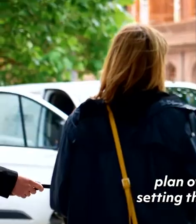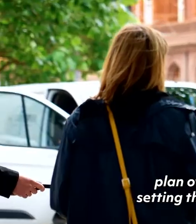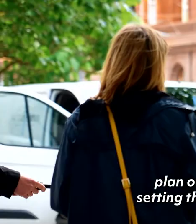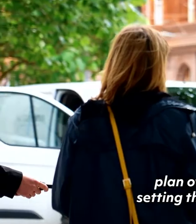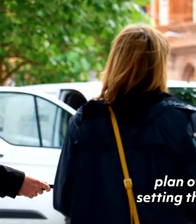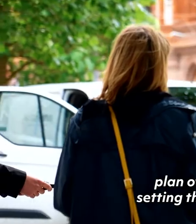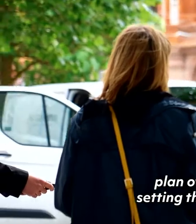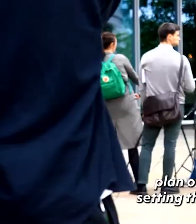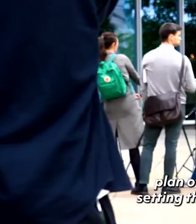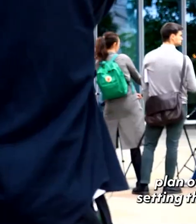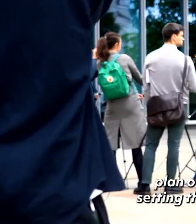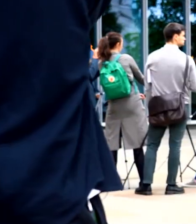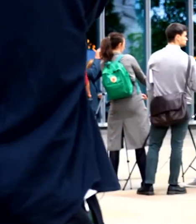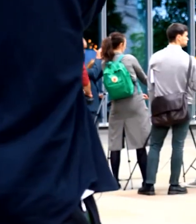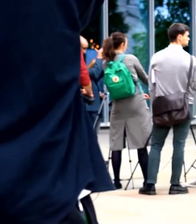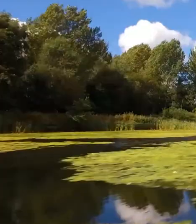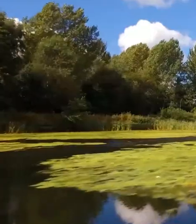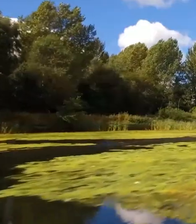murder.